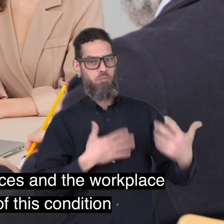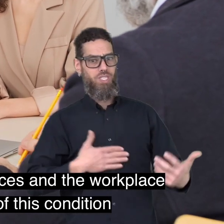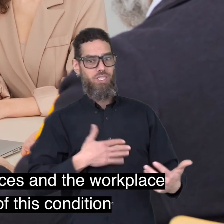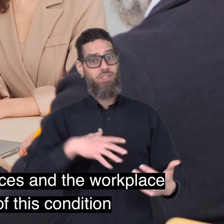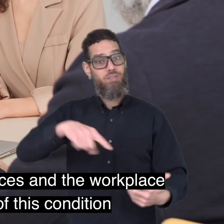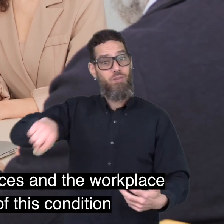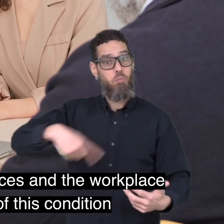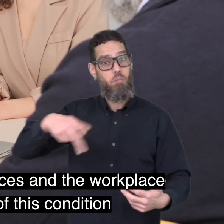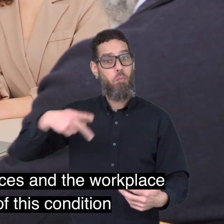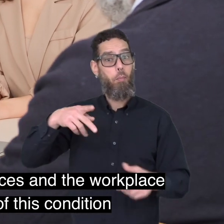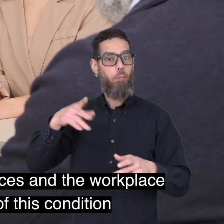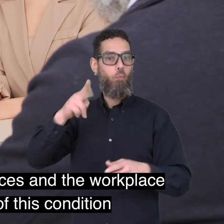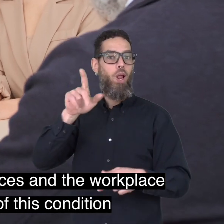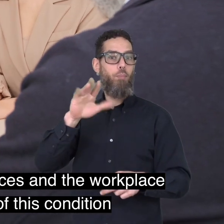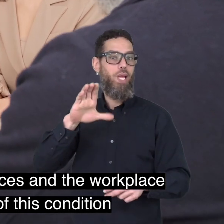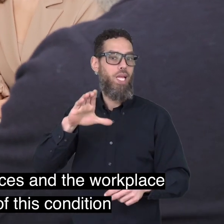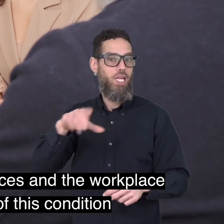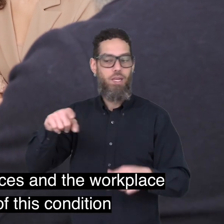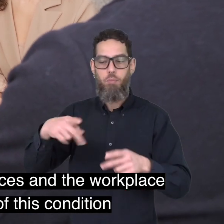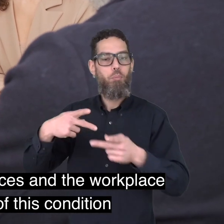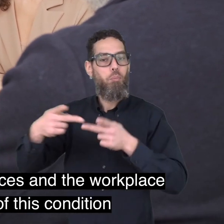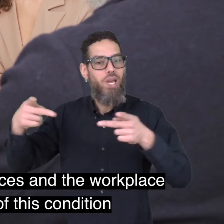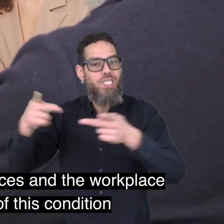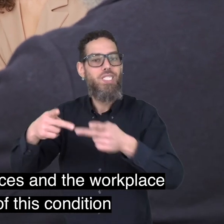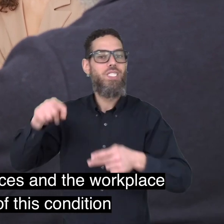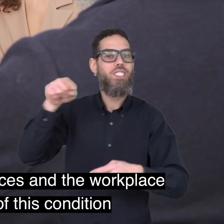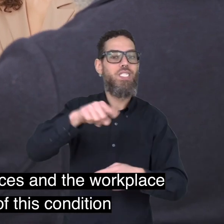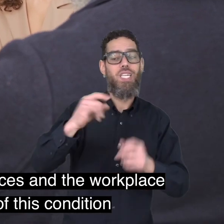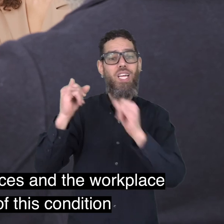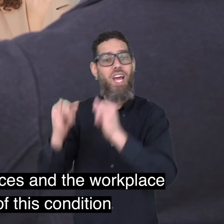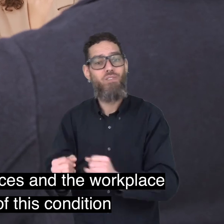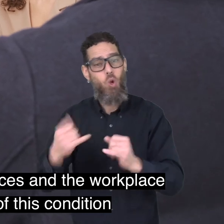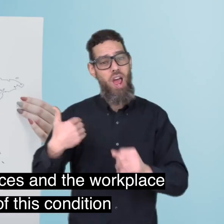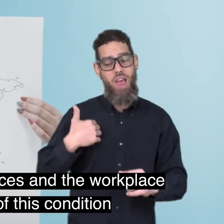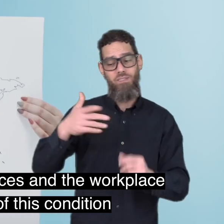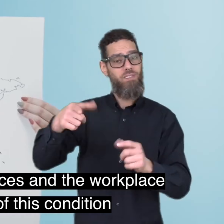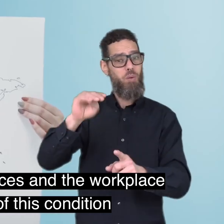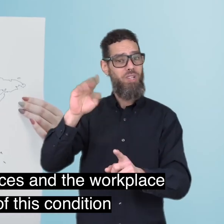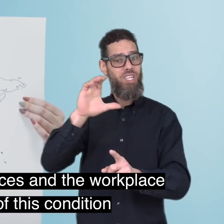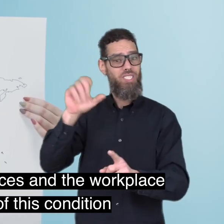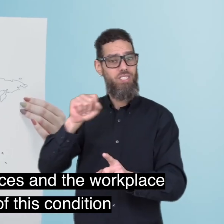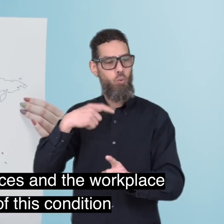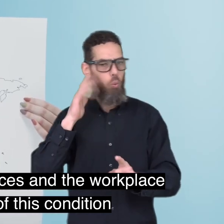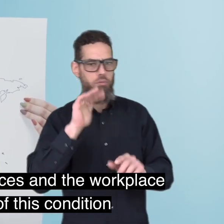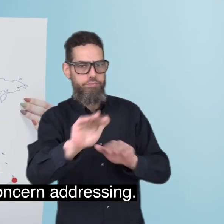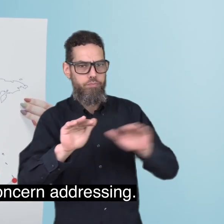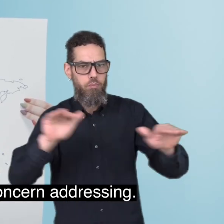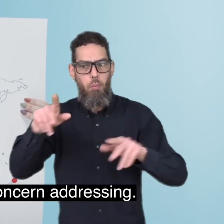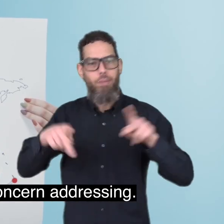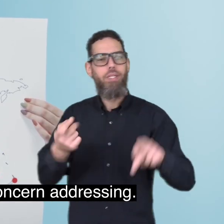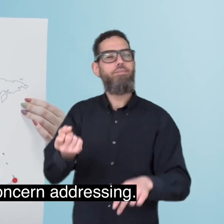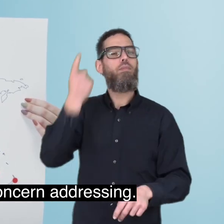seeking appropriate accommodations in public spaces and the workplace, individuals with MCS can help raise awareness of this condition